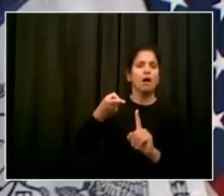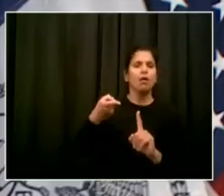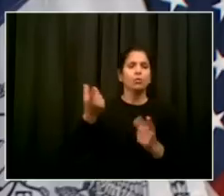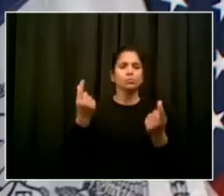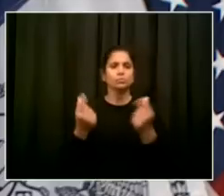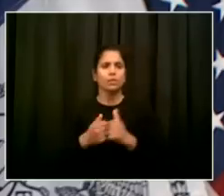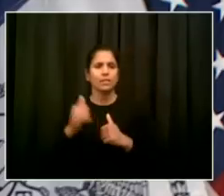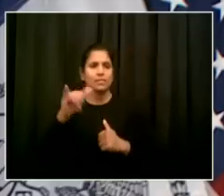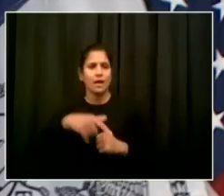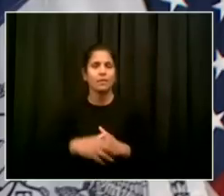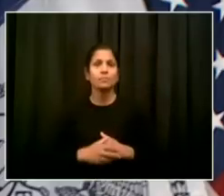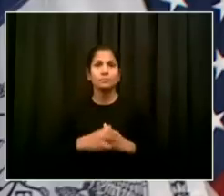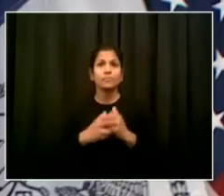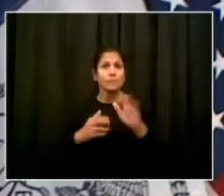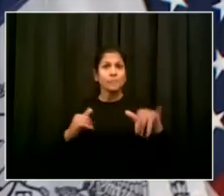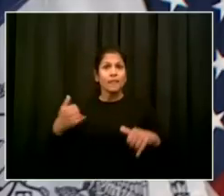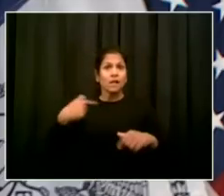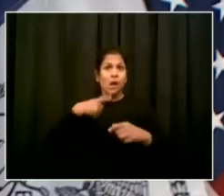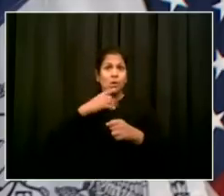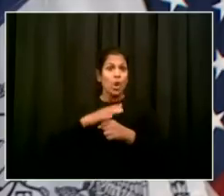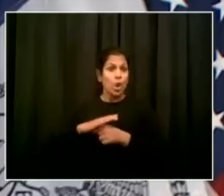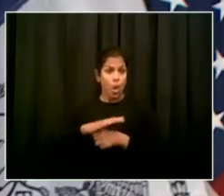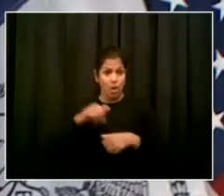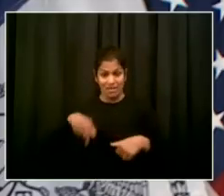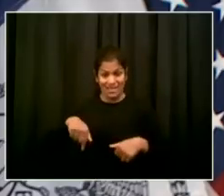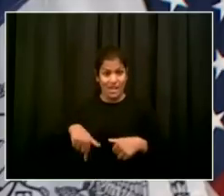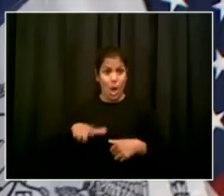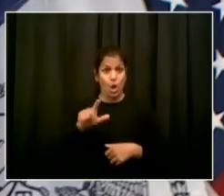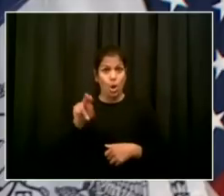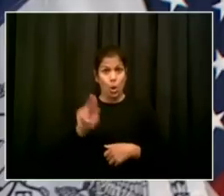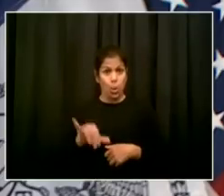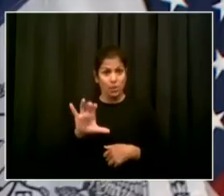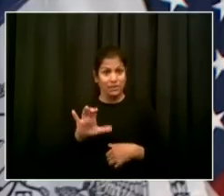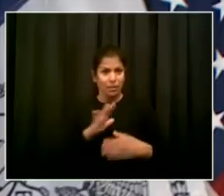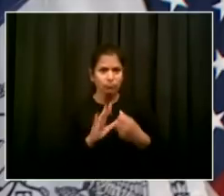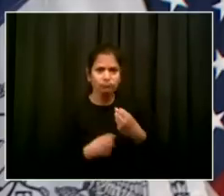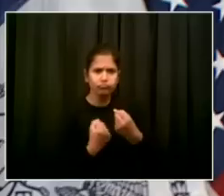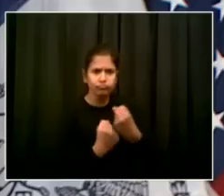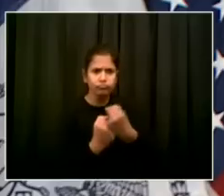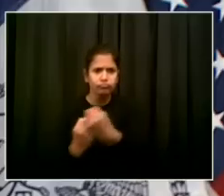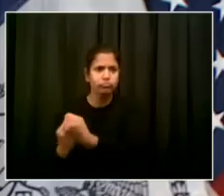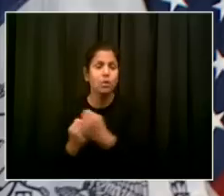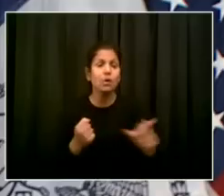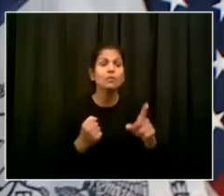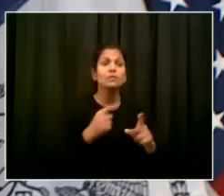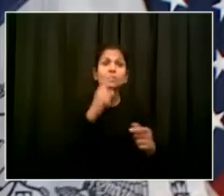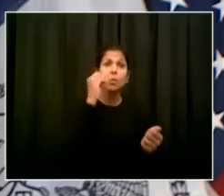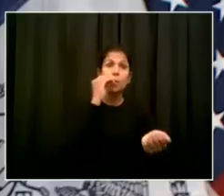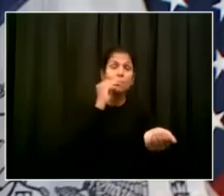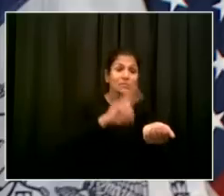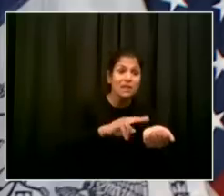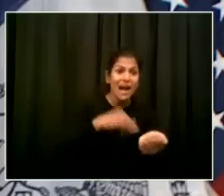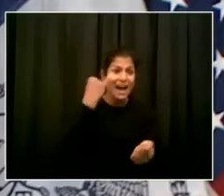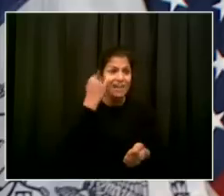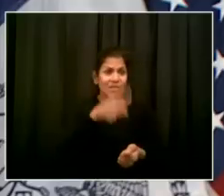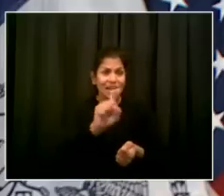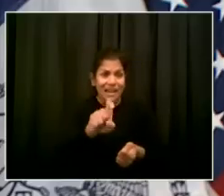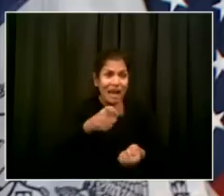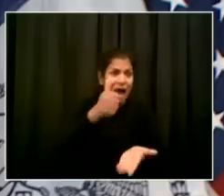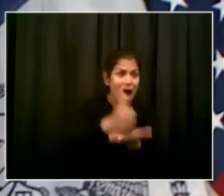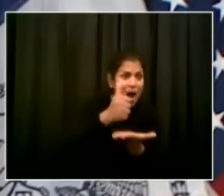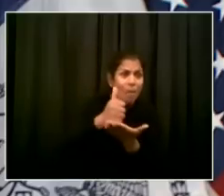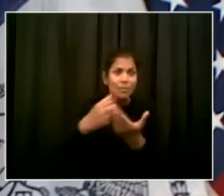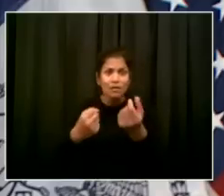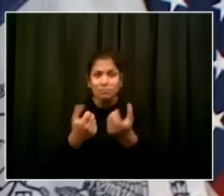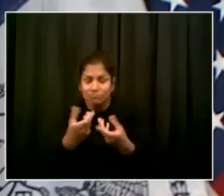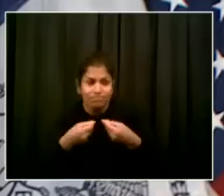We have to be really, really careful with our seniors living in nursing homes and the people who work there. So, Dr. Varma, would you like to, or Dr. Choksi, would you